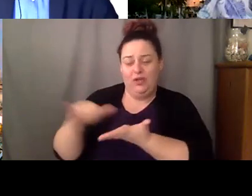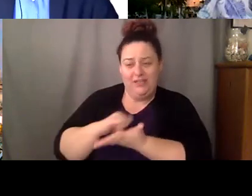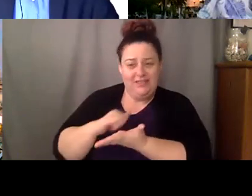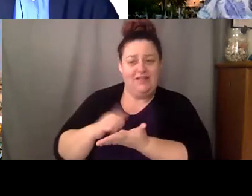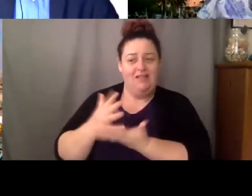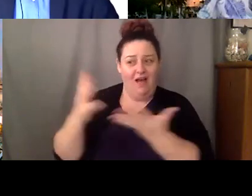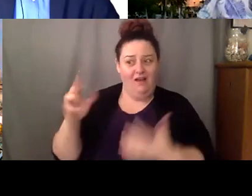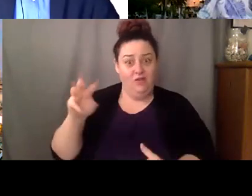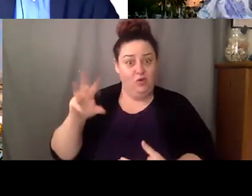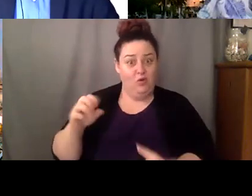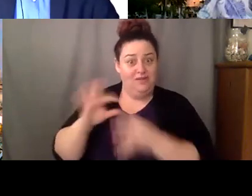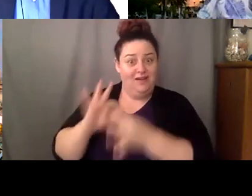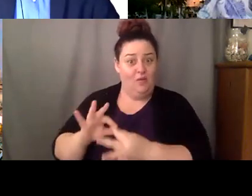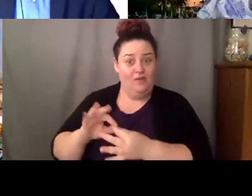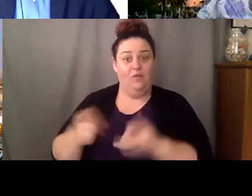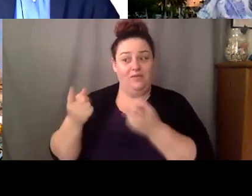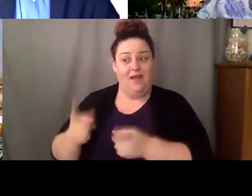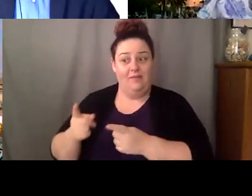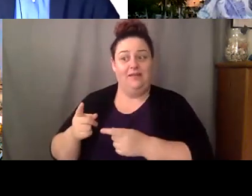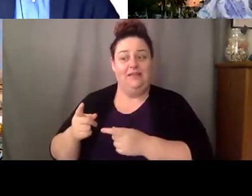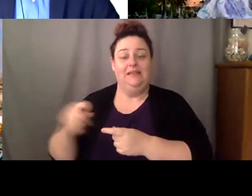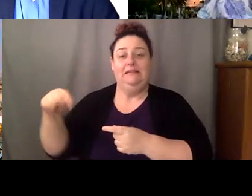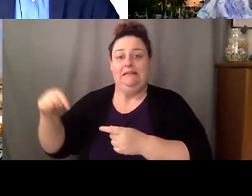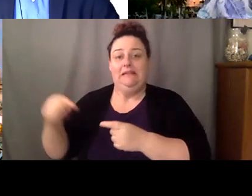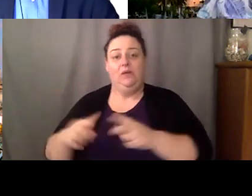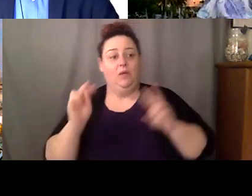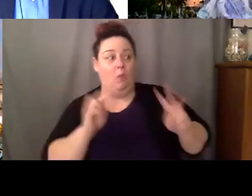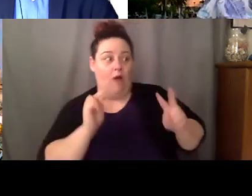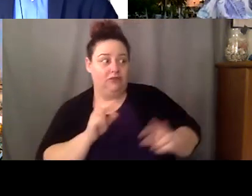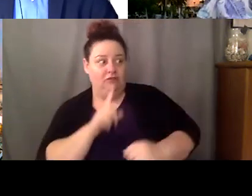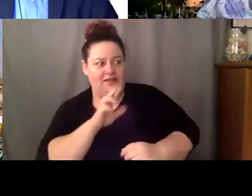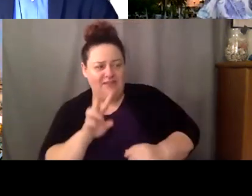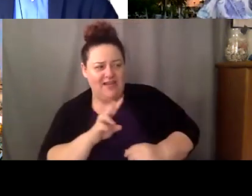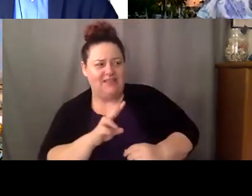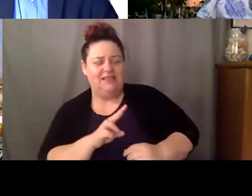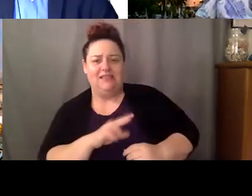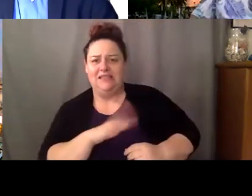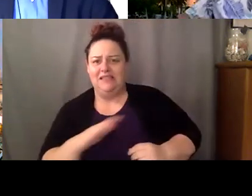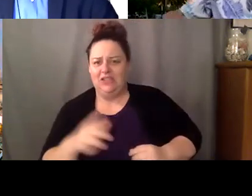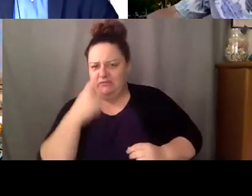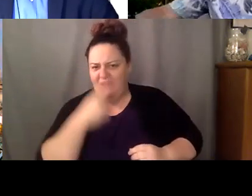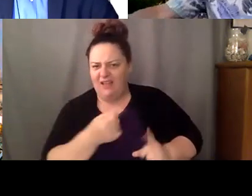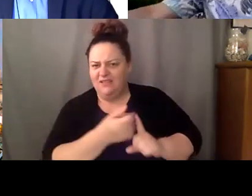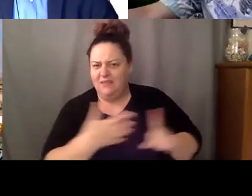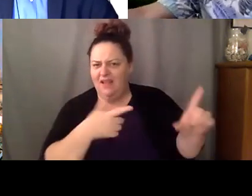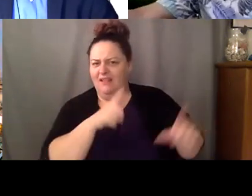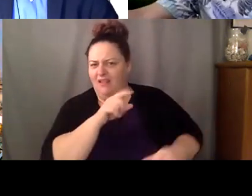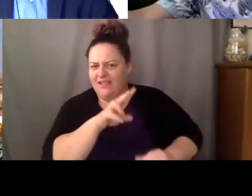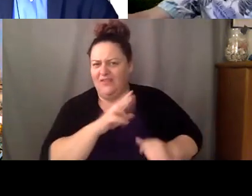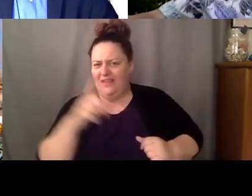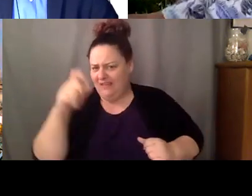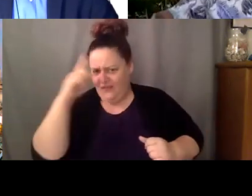news coverage about Las Vegas and trying to get the Strip open as soon as possible. Could you talk a little bit about sort of the how the